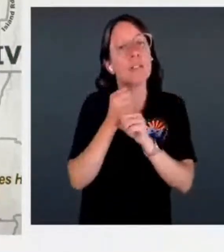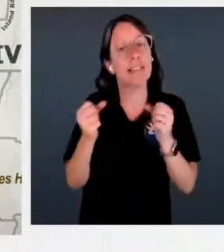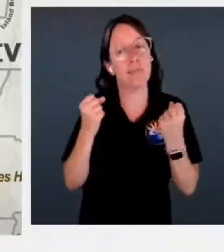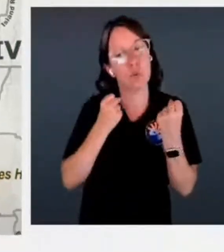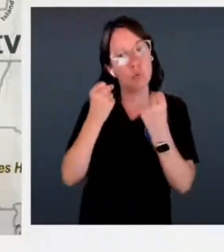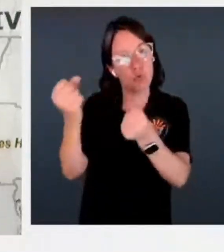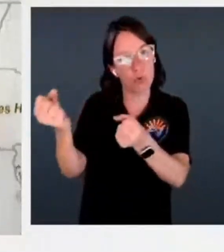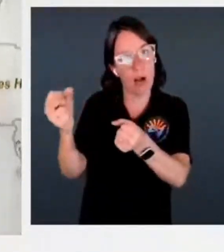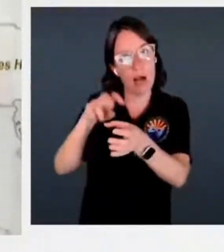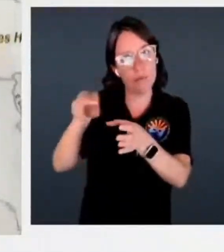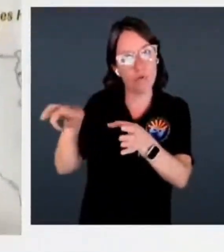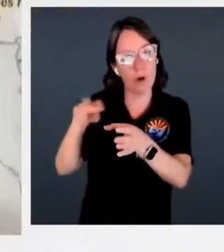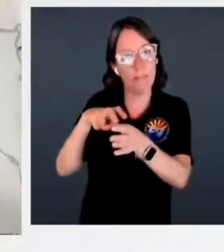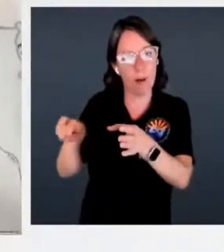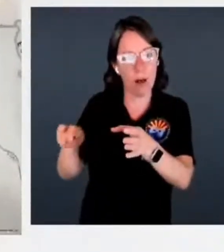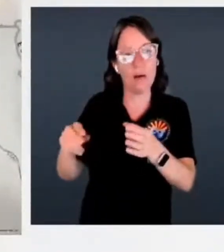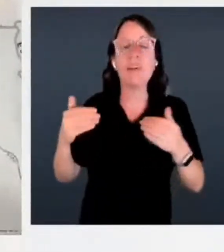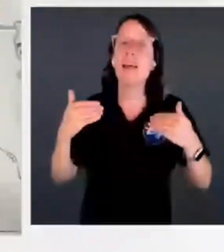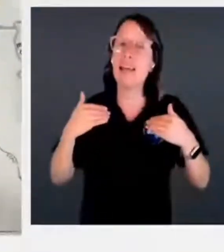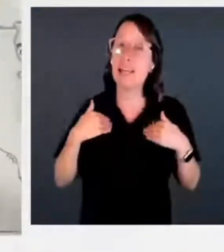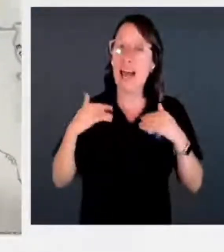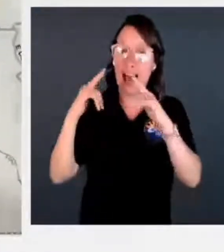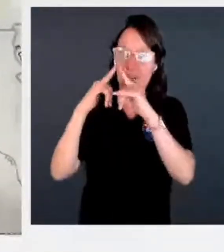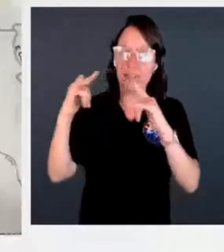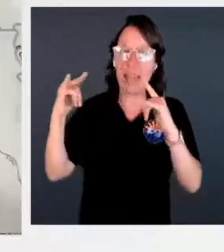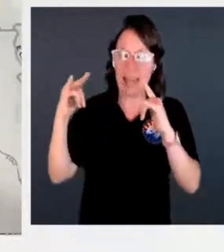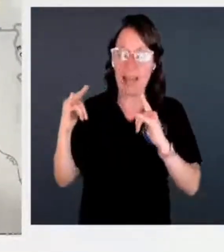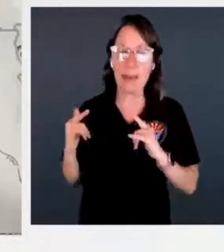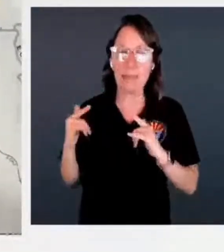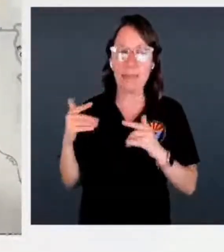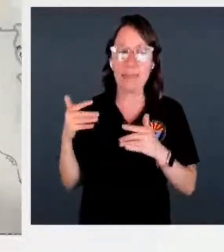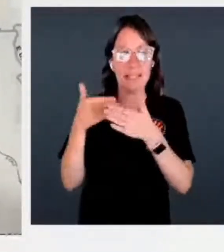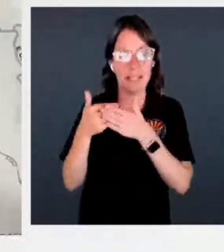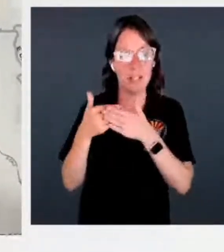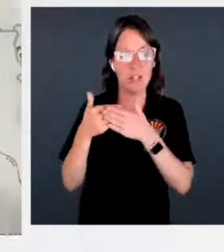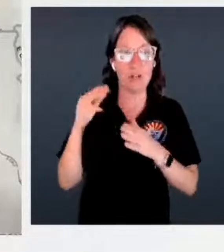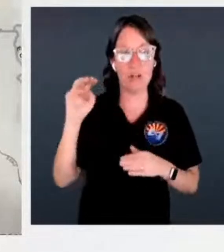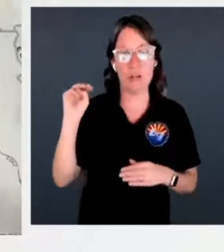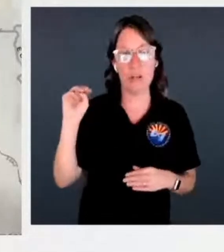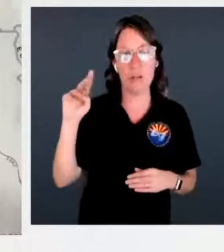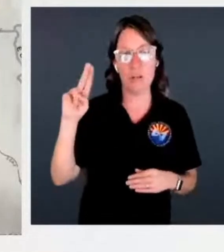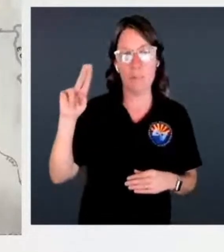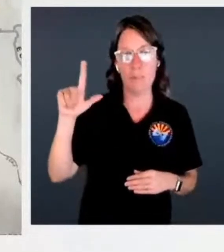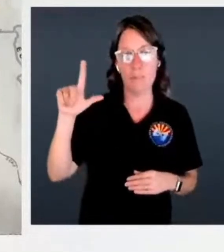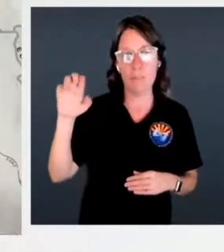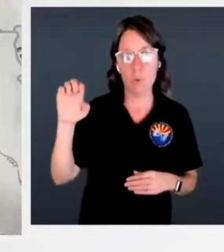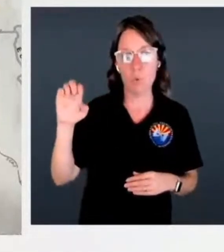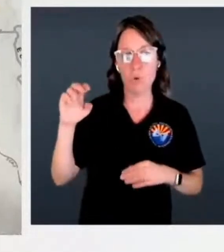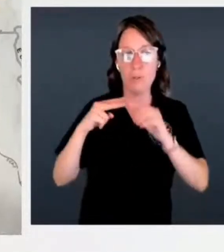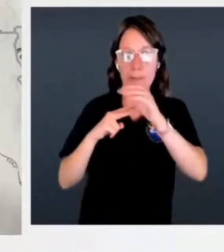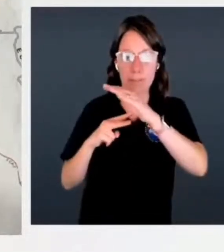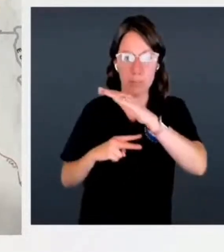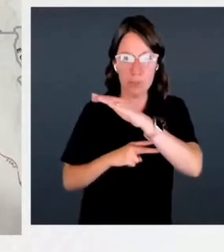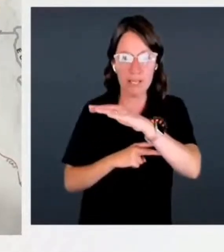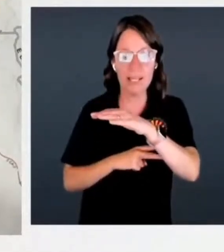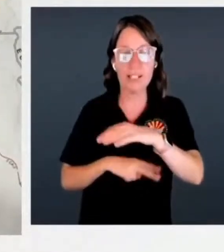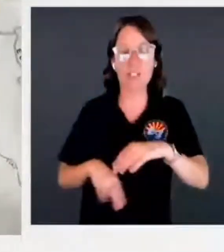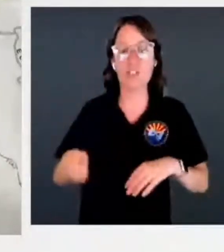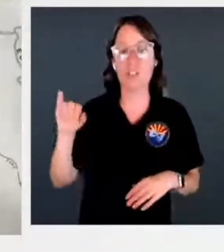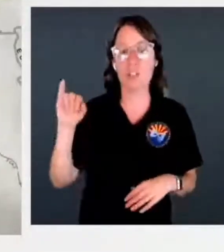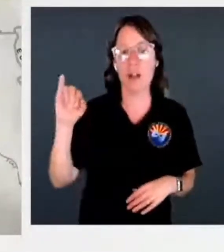camps down here by Mule Bridge and Idlewild where they get better access there. So really,